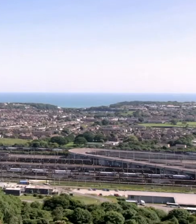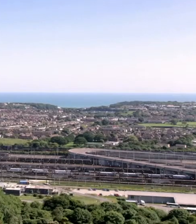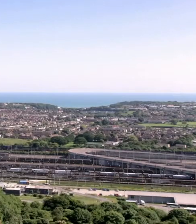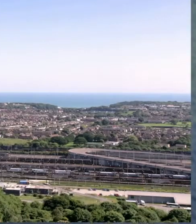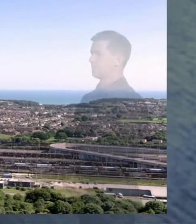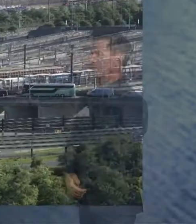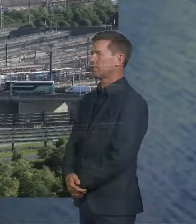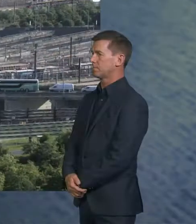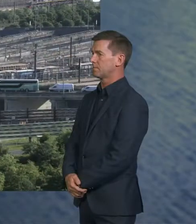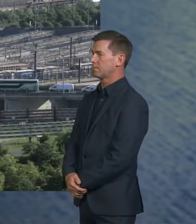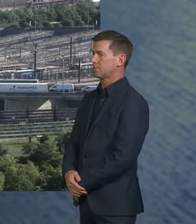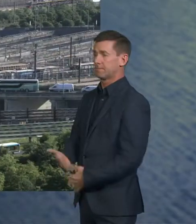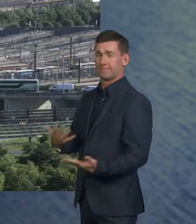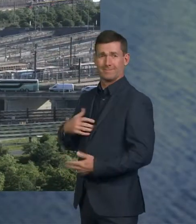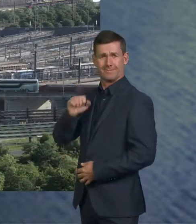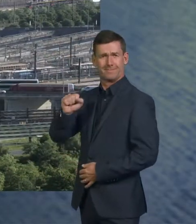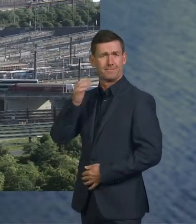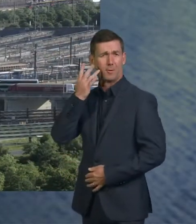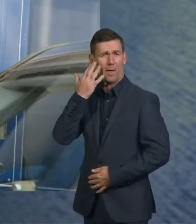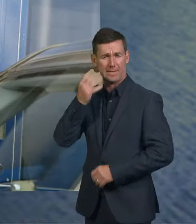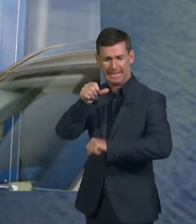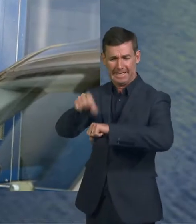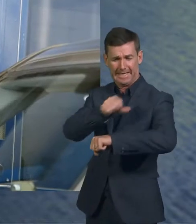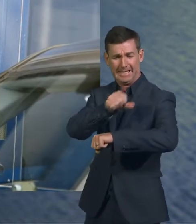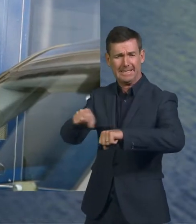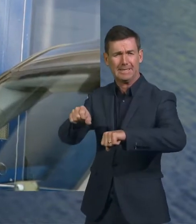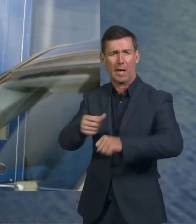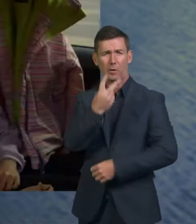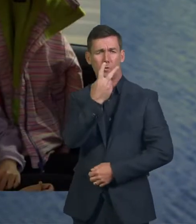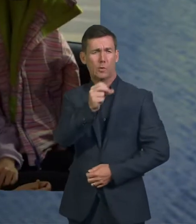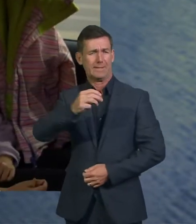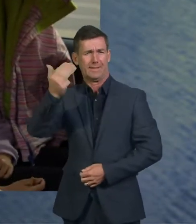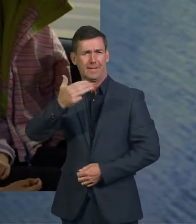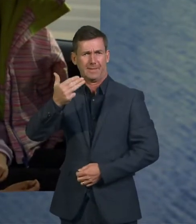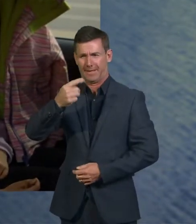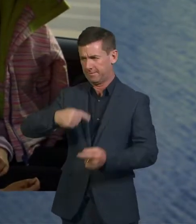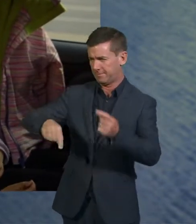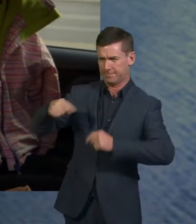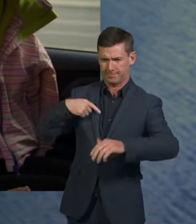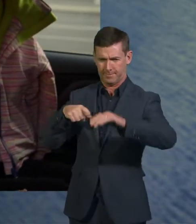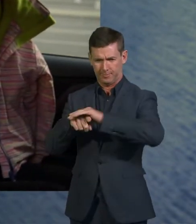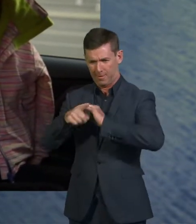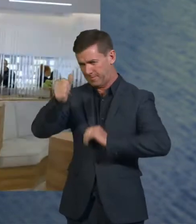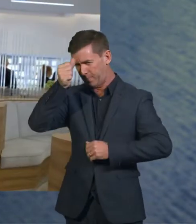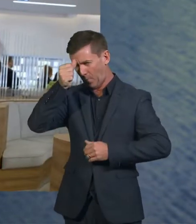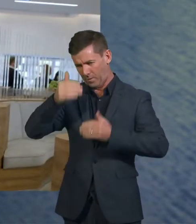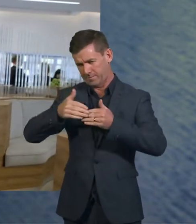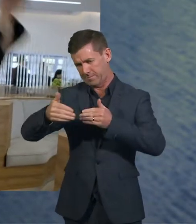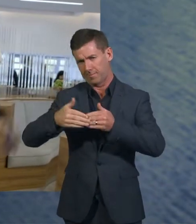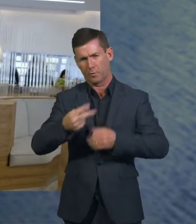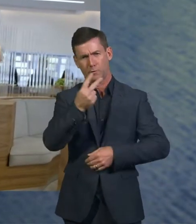It's Easter 2019, and the Channel Tunnel is gearing up for a double whammy. The tunnel's 25th